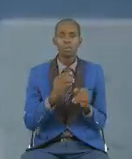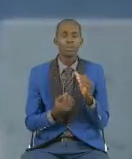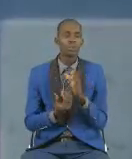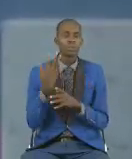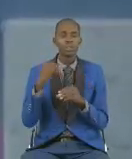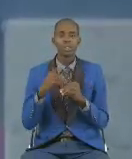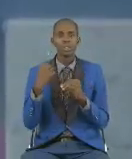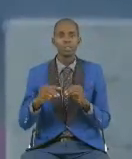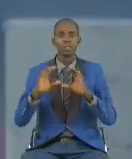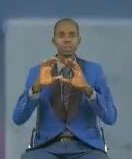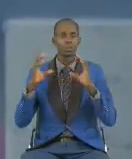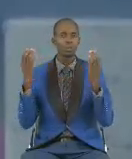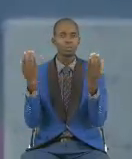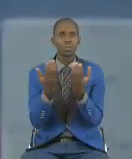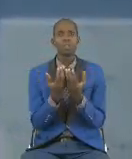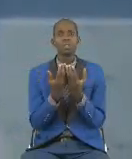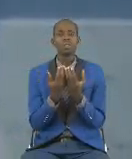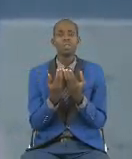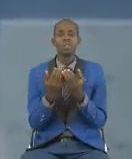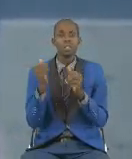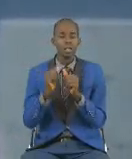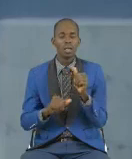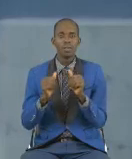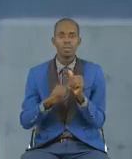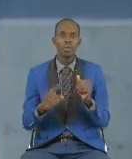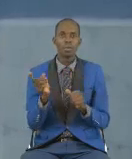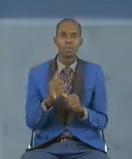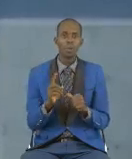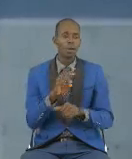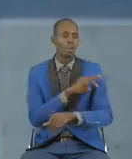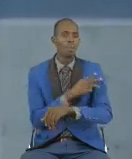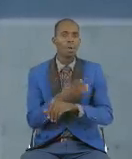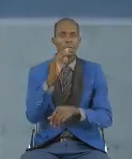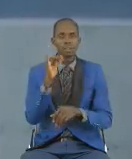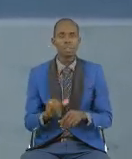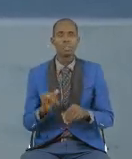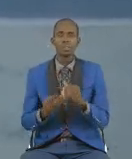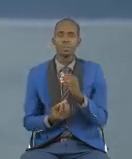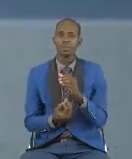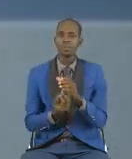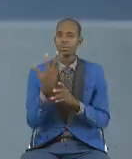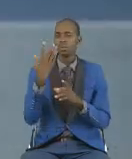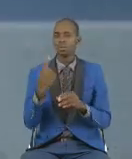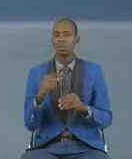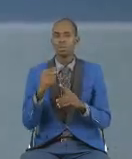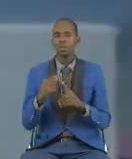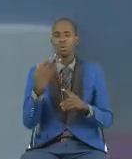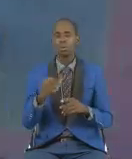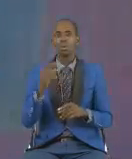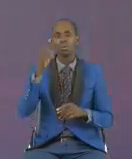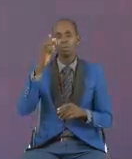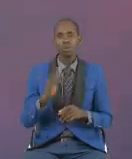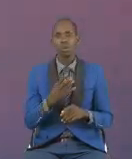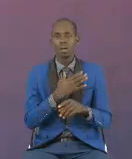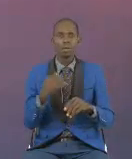every community. It grew everywhere. Mightily grew the word of God and prevailed.